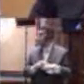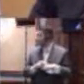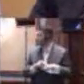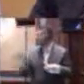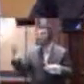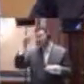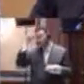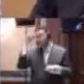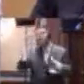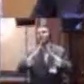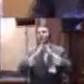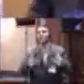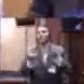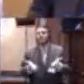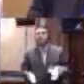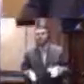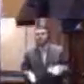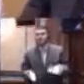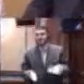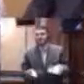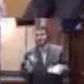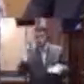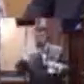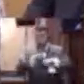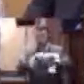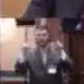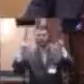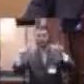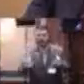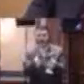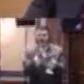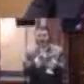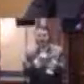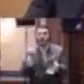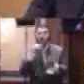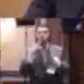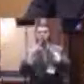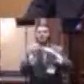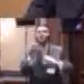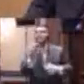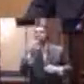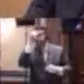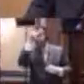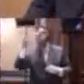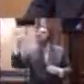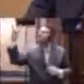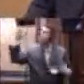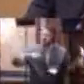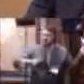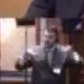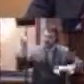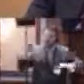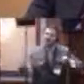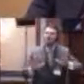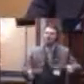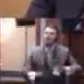like Egypt keep refugee issues on the table while other matters seem more pressing? Example,